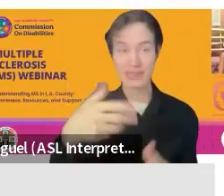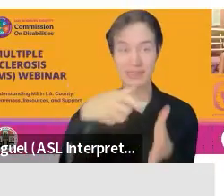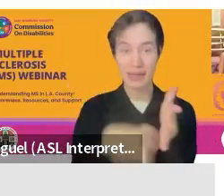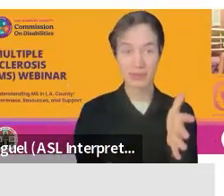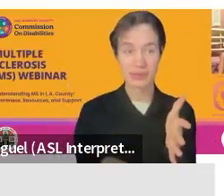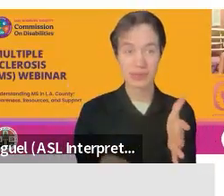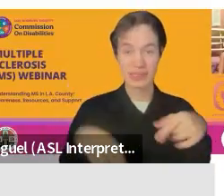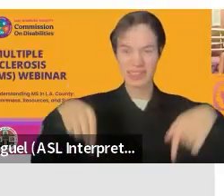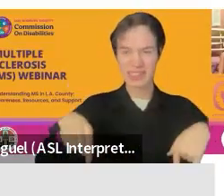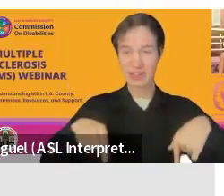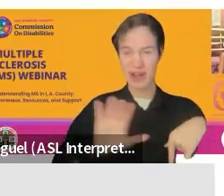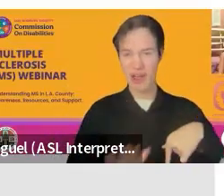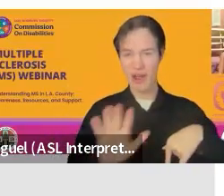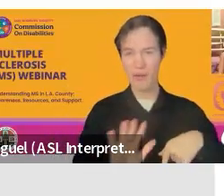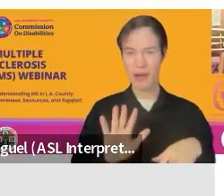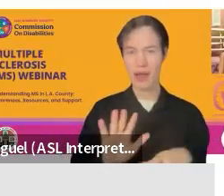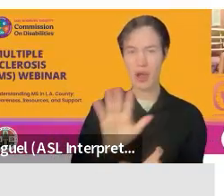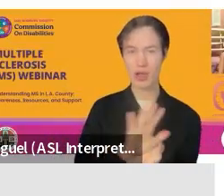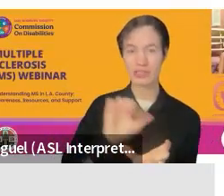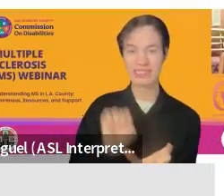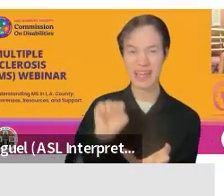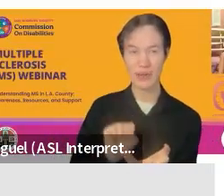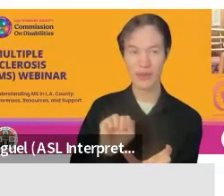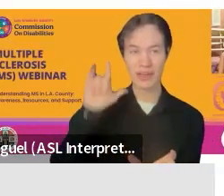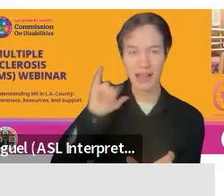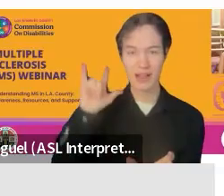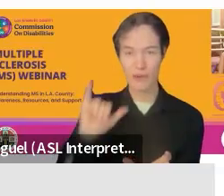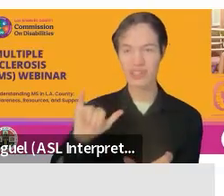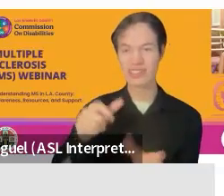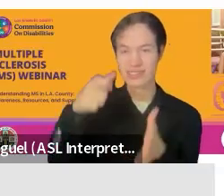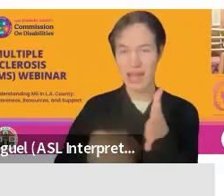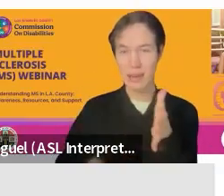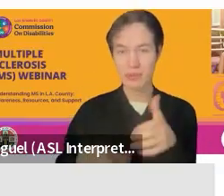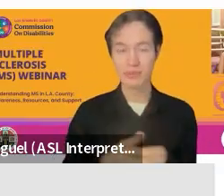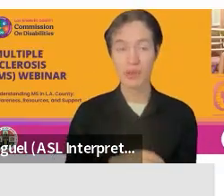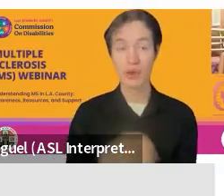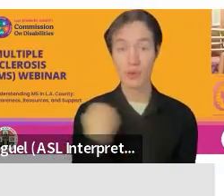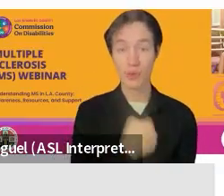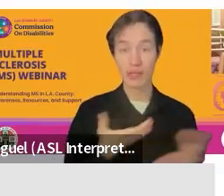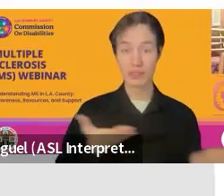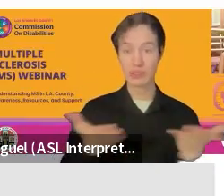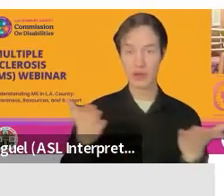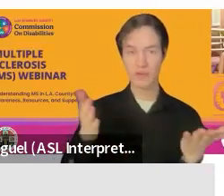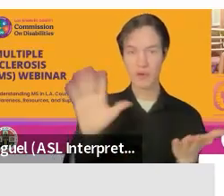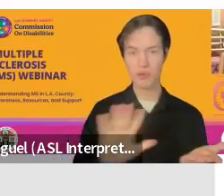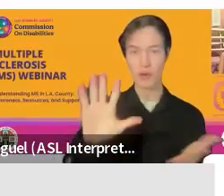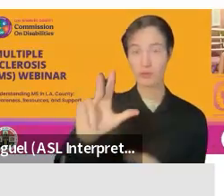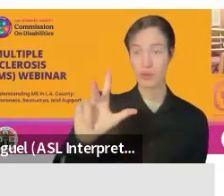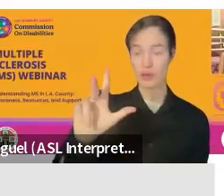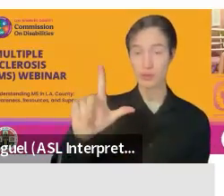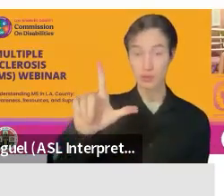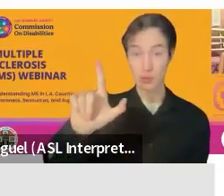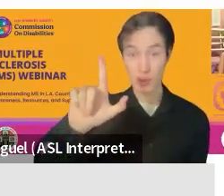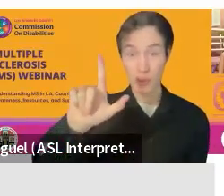chapter. Here in Southern California chapter, we serve nearly 21,000 people who are registered